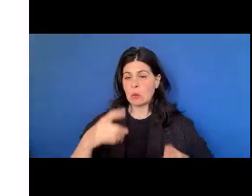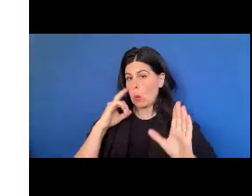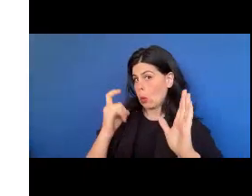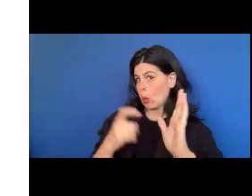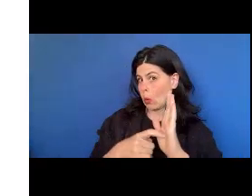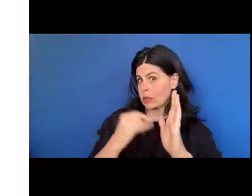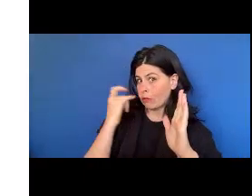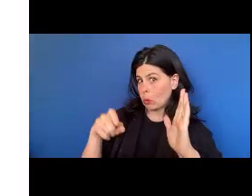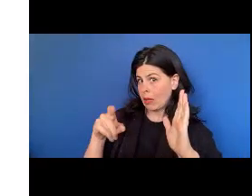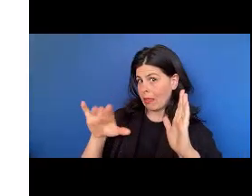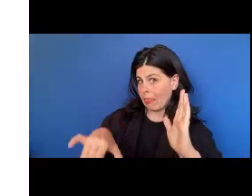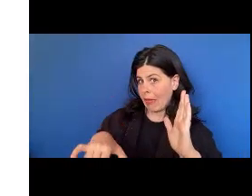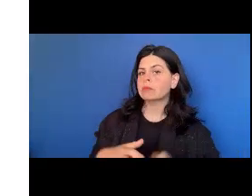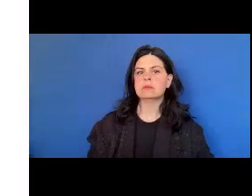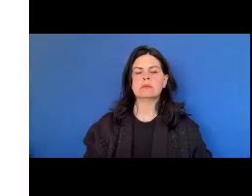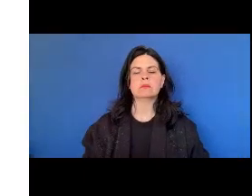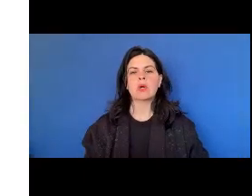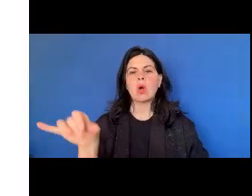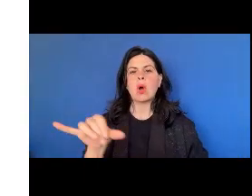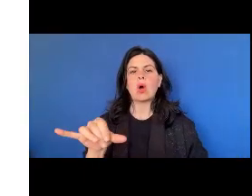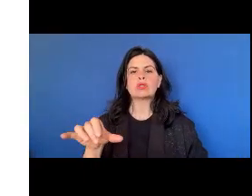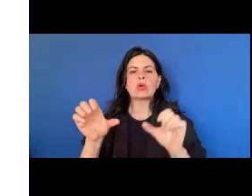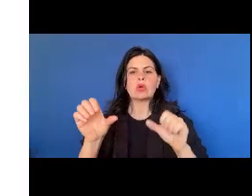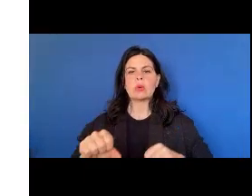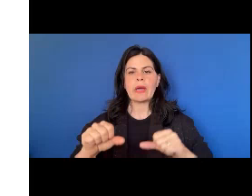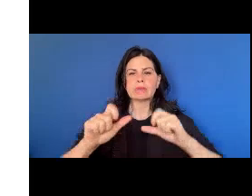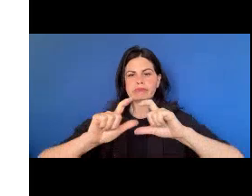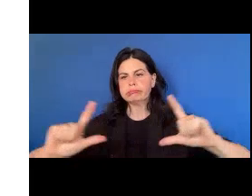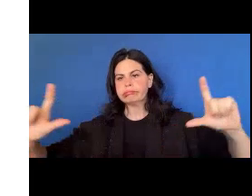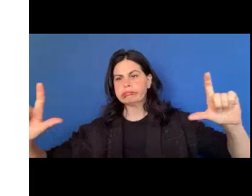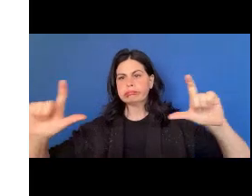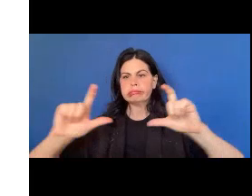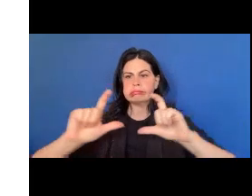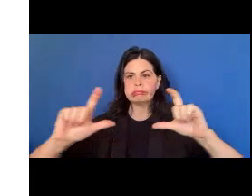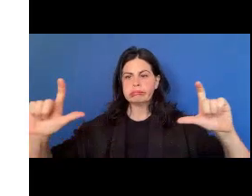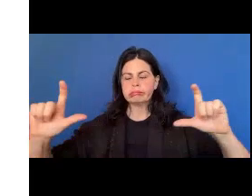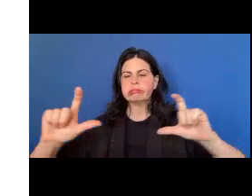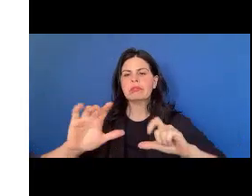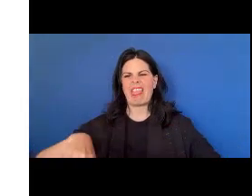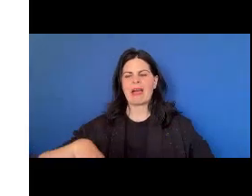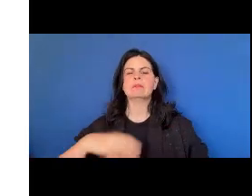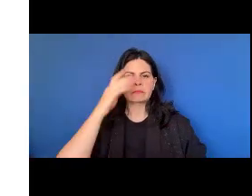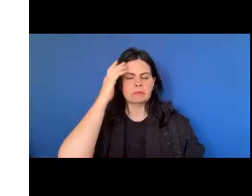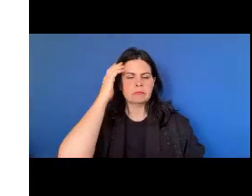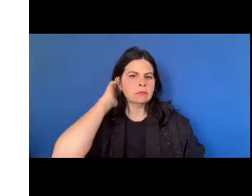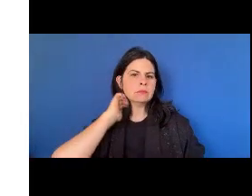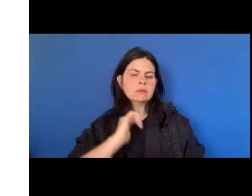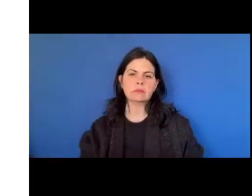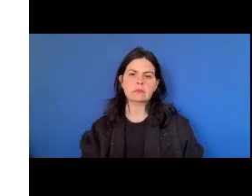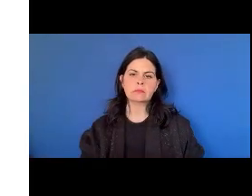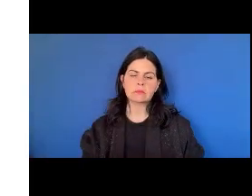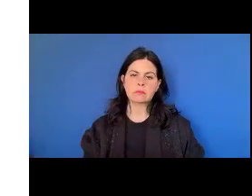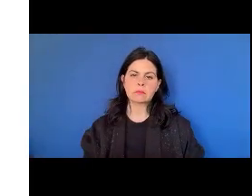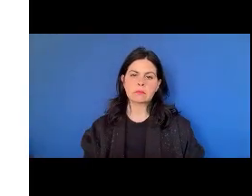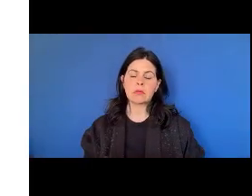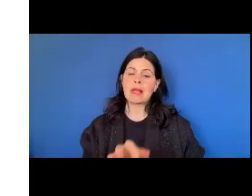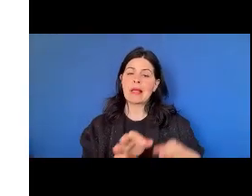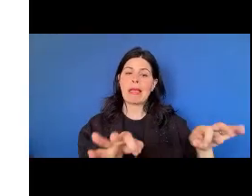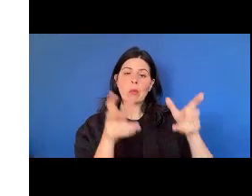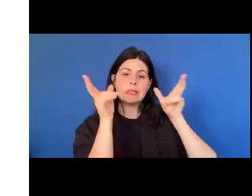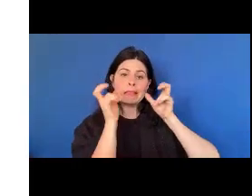you need that feature, and you can also maximize the size of that video. And language listening options are